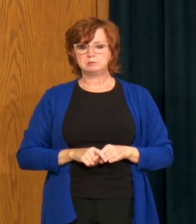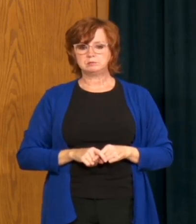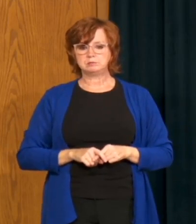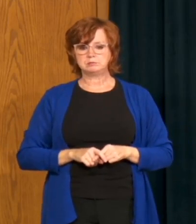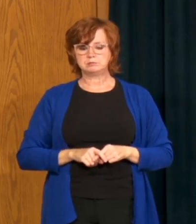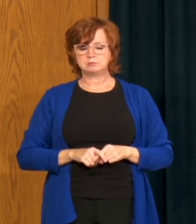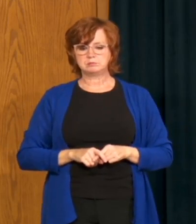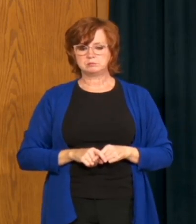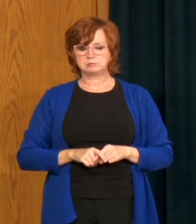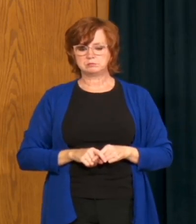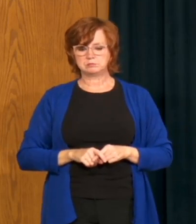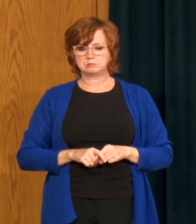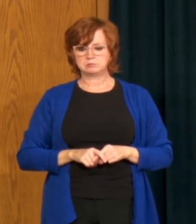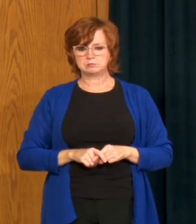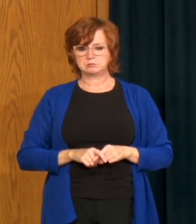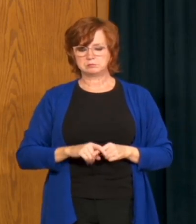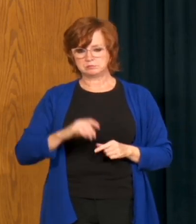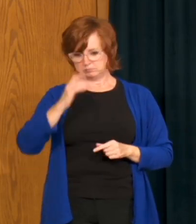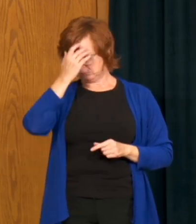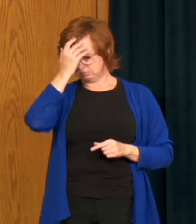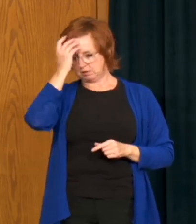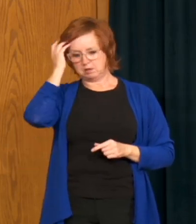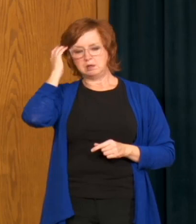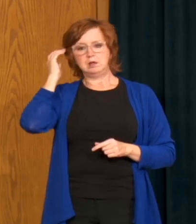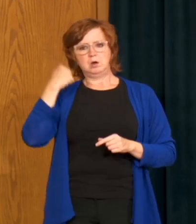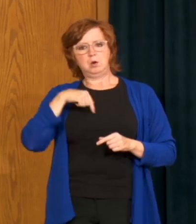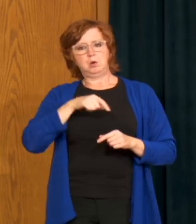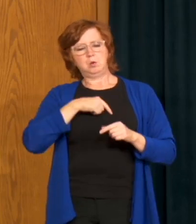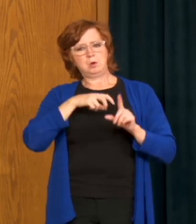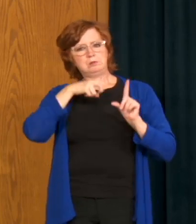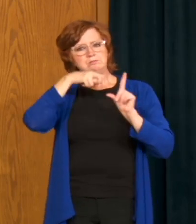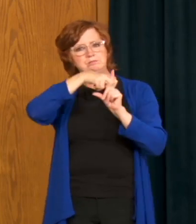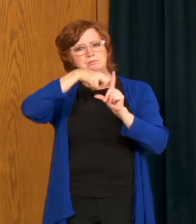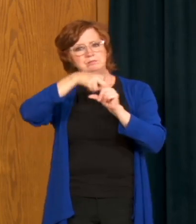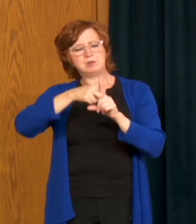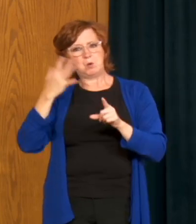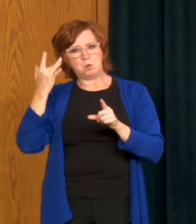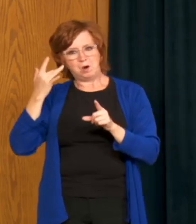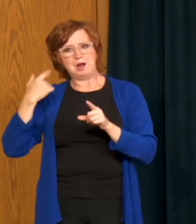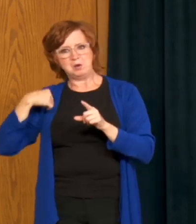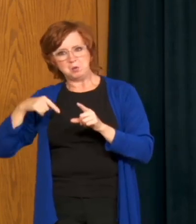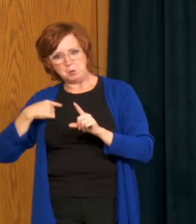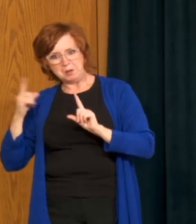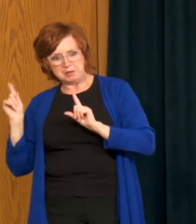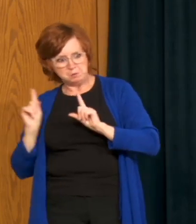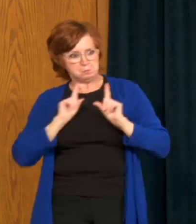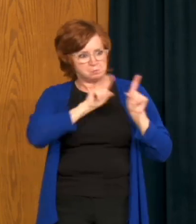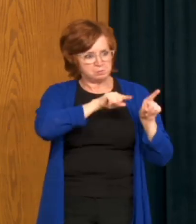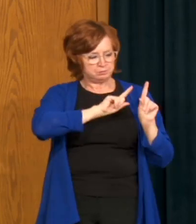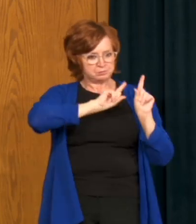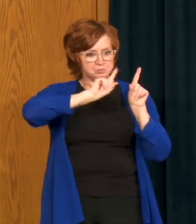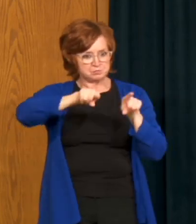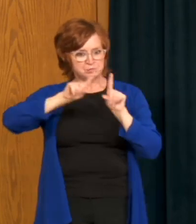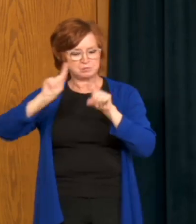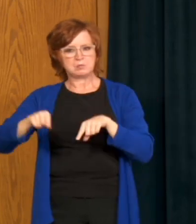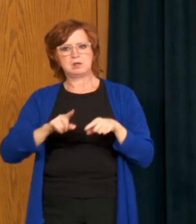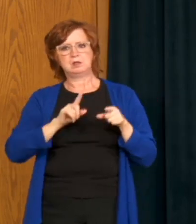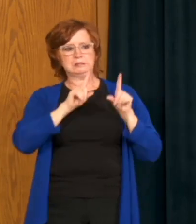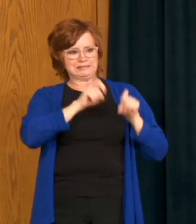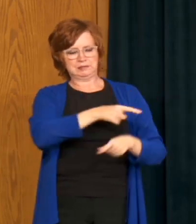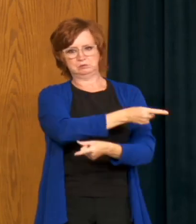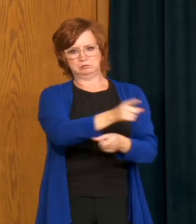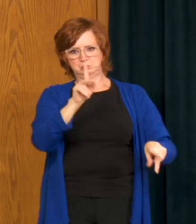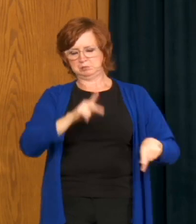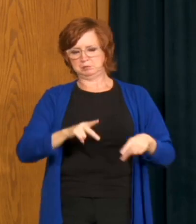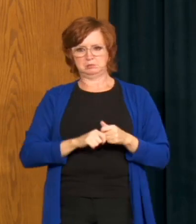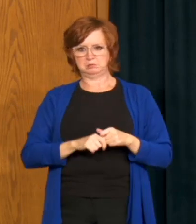That really increased the case numbers, but they were accounted for by active case finding. So it wasn't just the numbers, it was that, okay, are we understanding the transmission? Are we